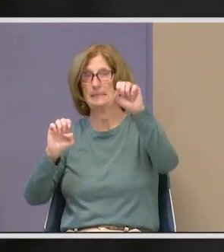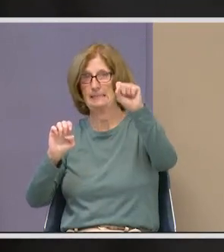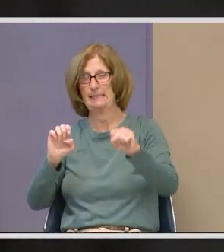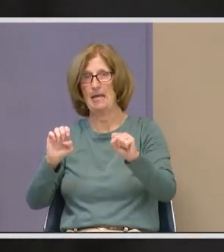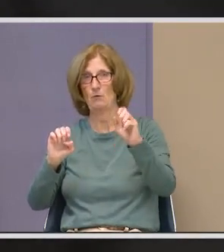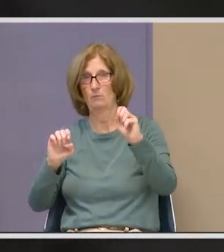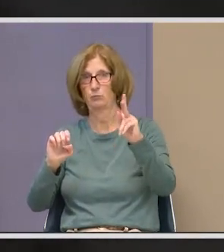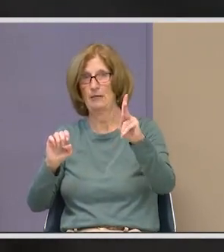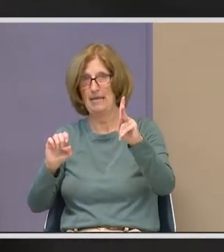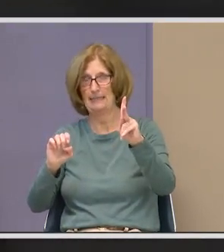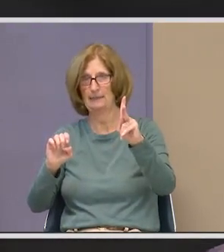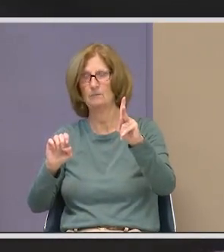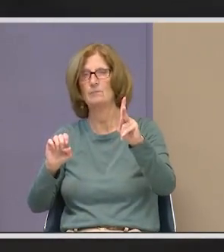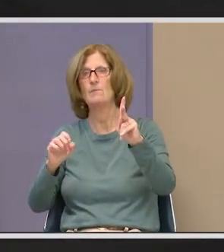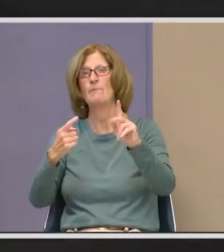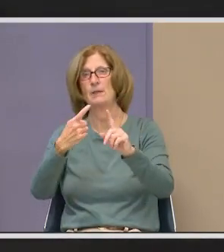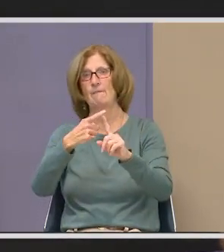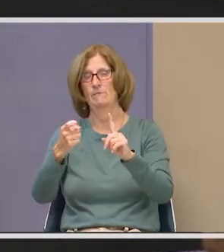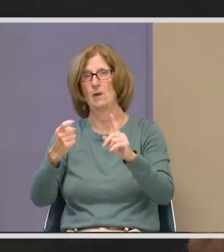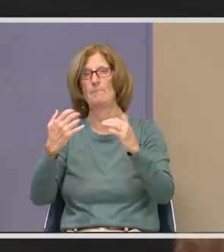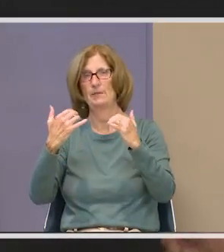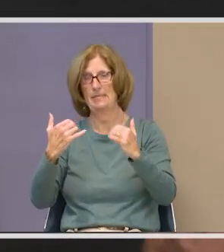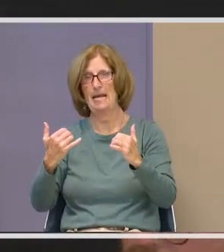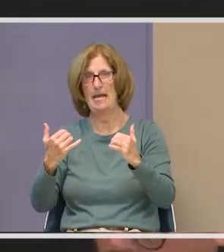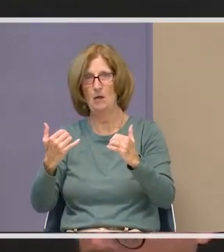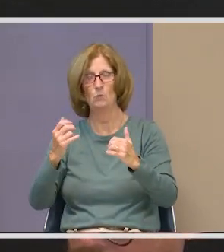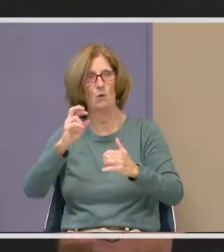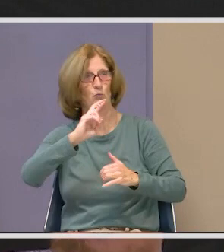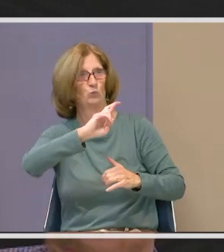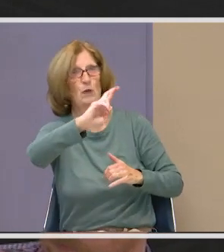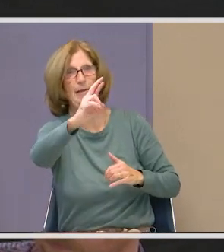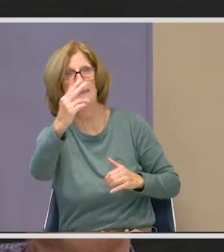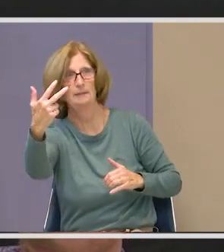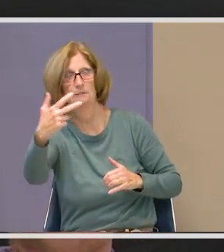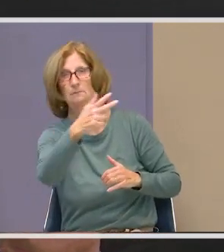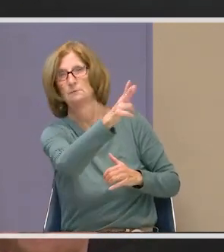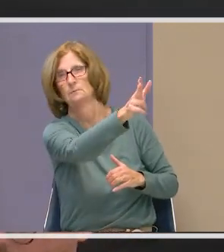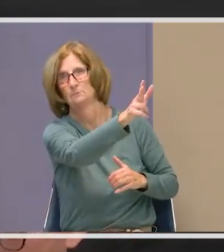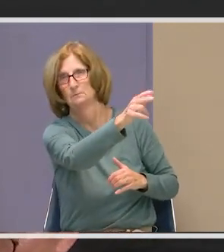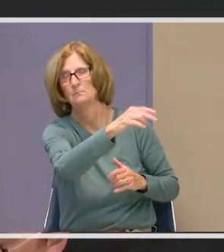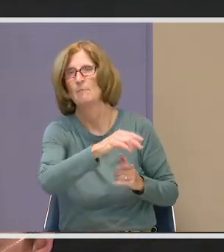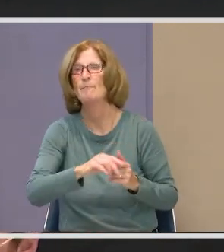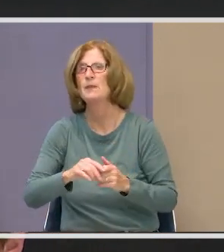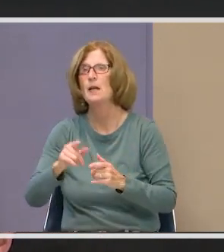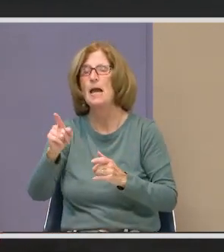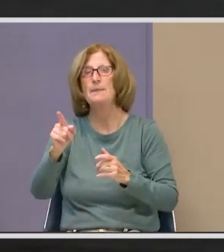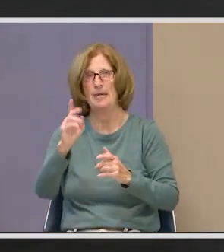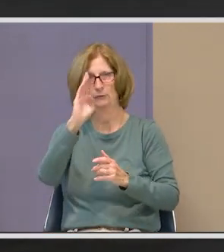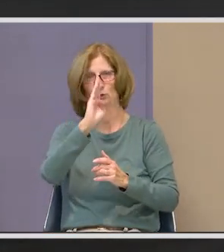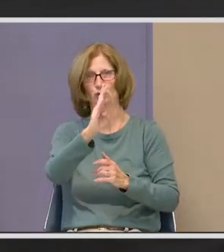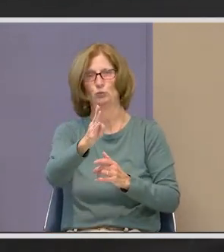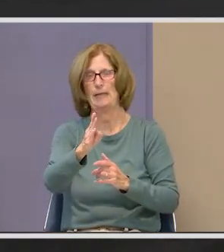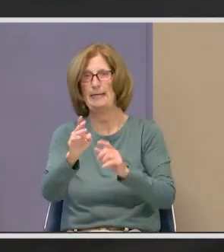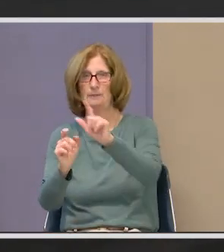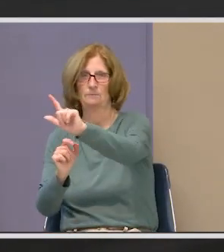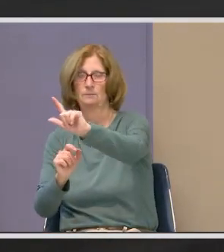Braddock, changing from what is currently a right turn lane and then a straight left